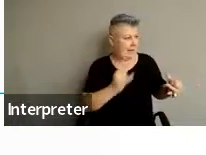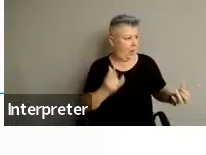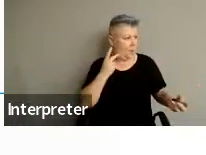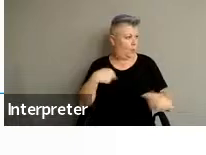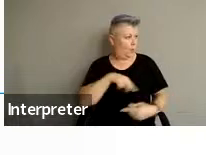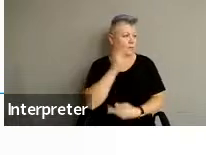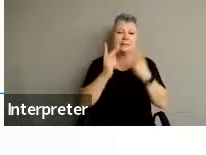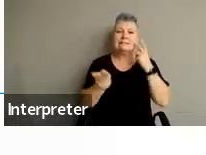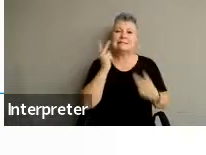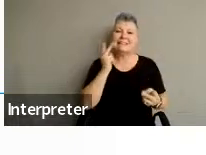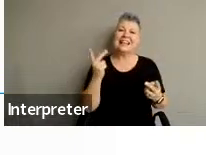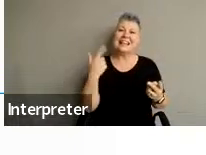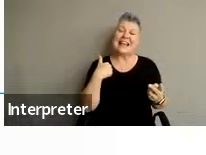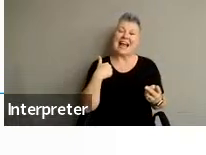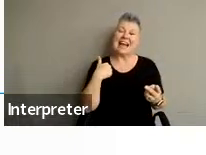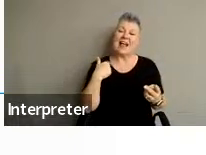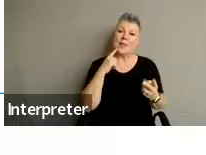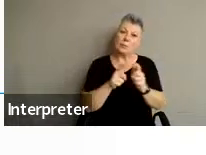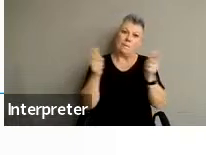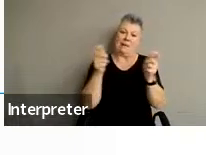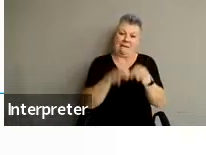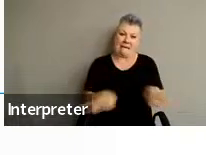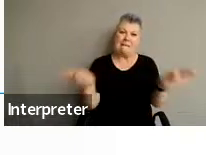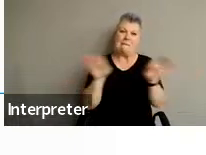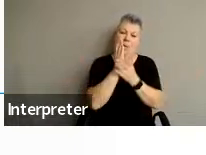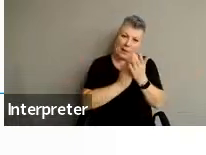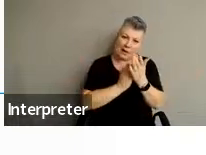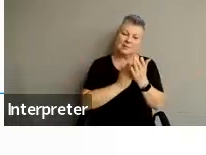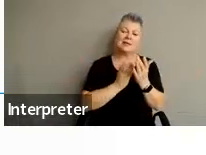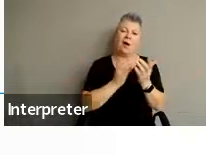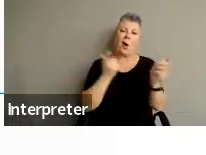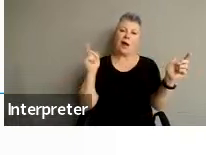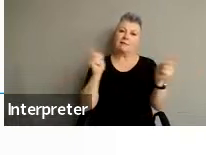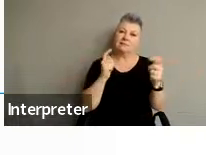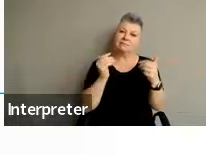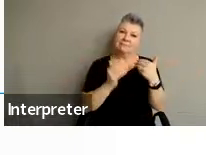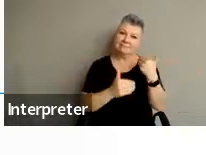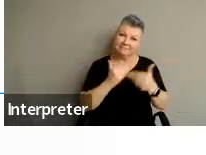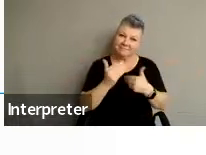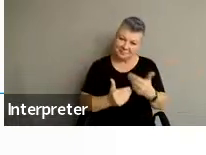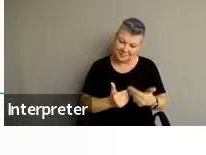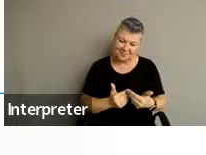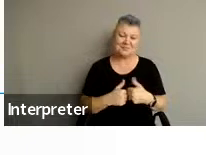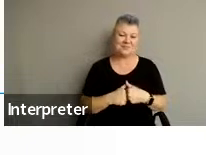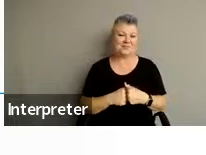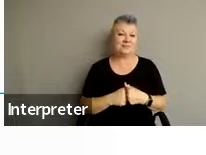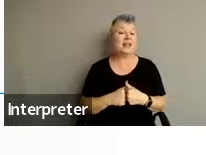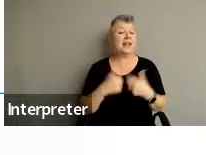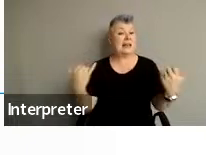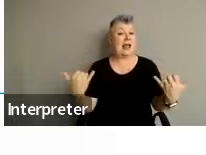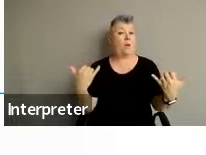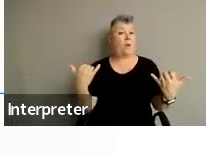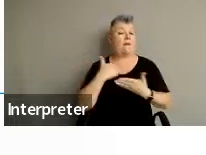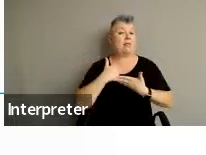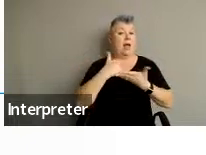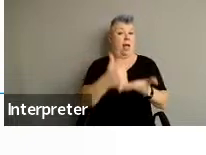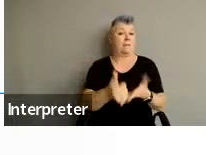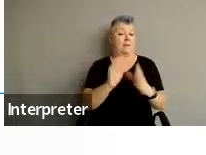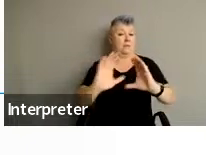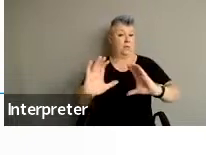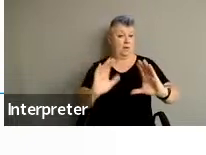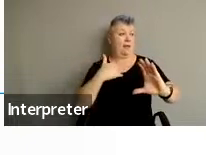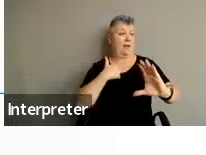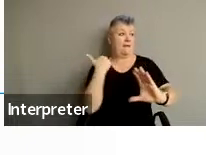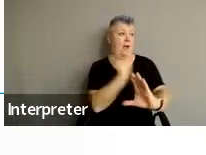winding down on those major aspects. We, with the help of communications, now have our own site on